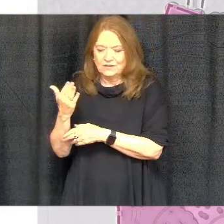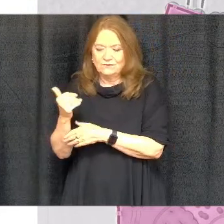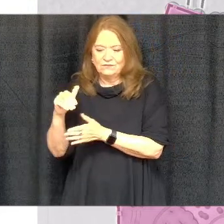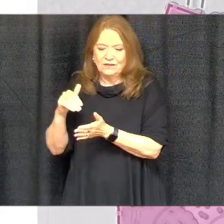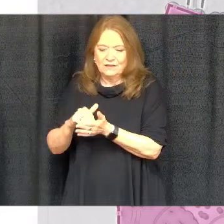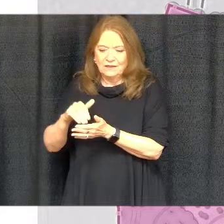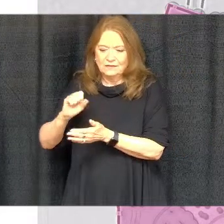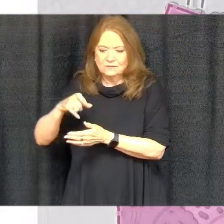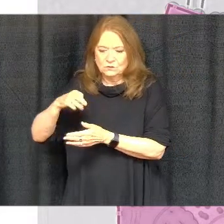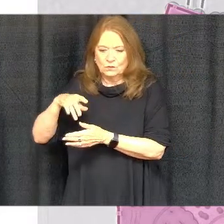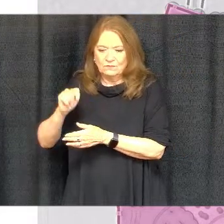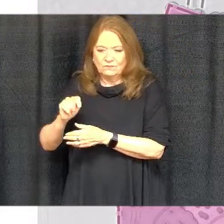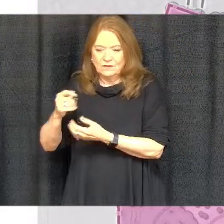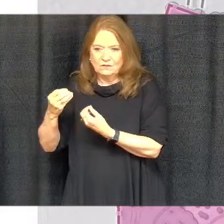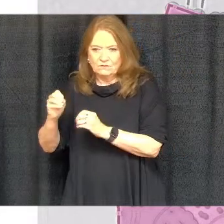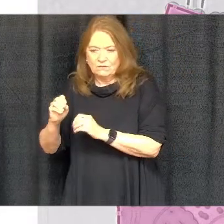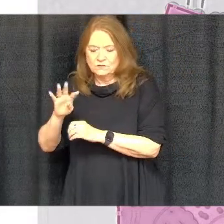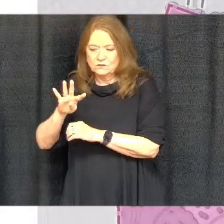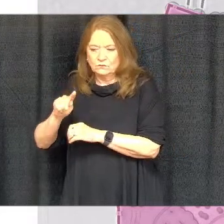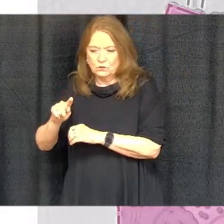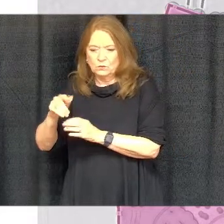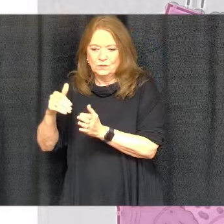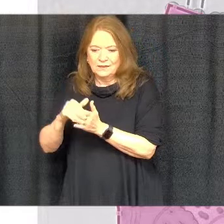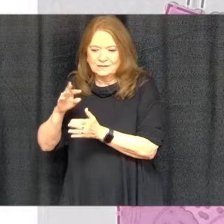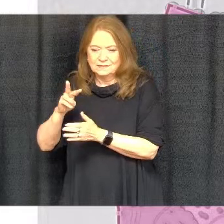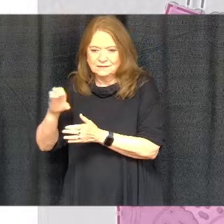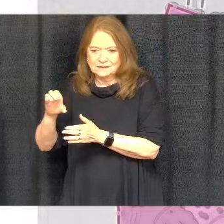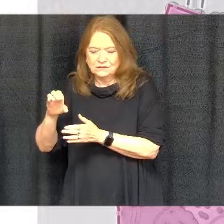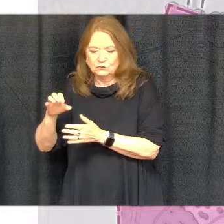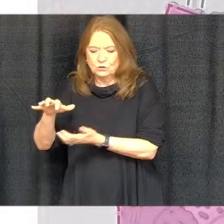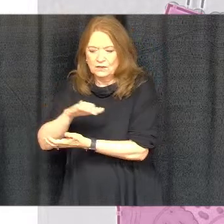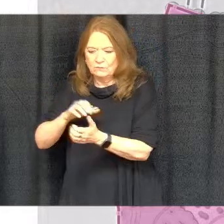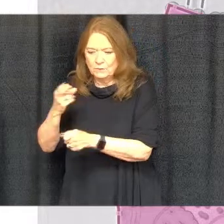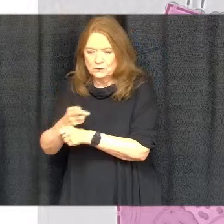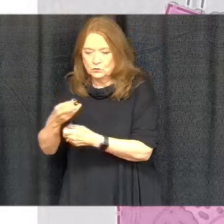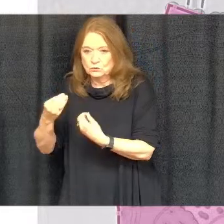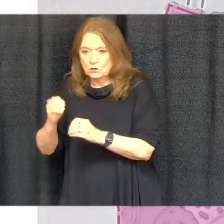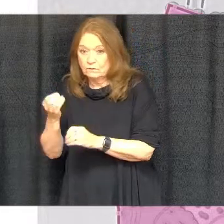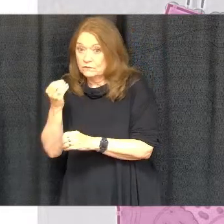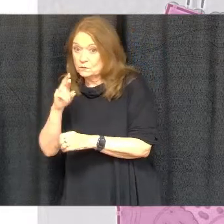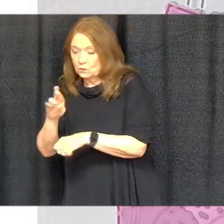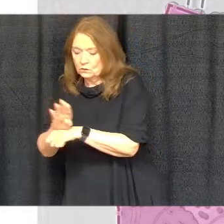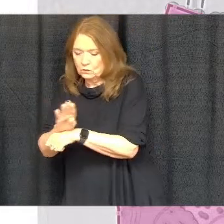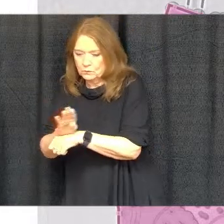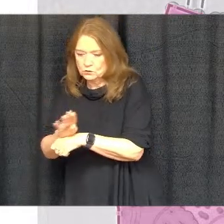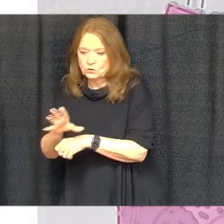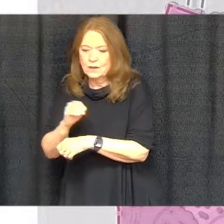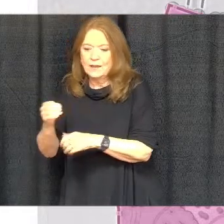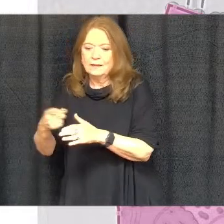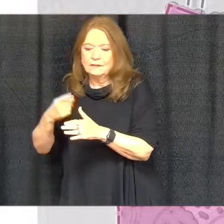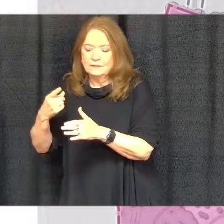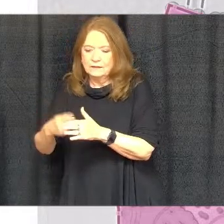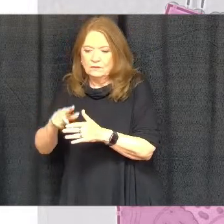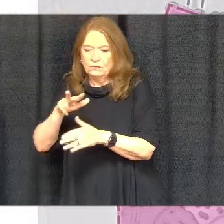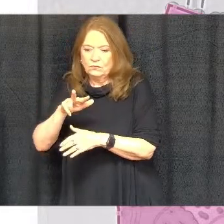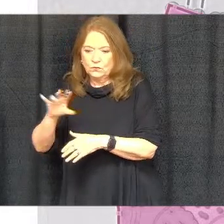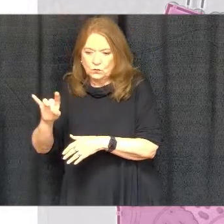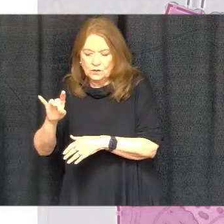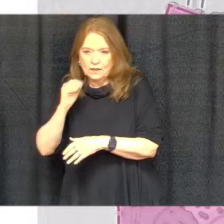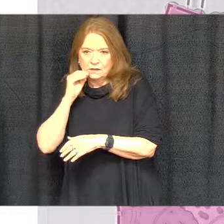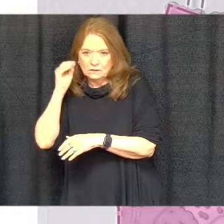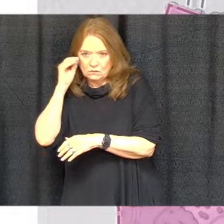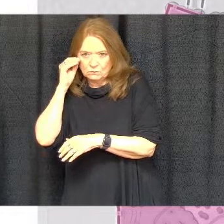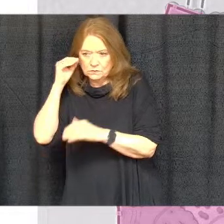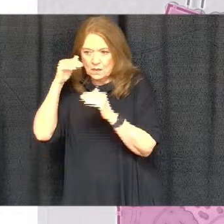square foot of office, 41,600 square feet of mixed use office or commercial, and 38 residential units